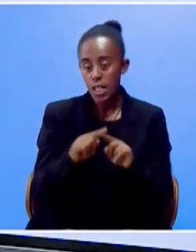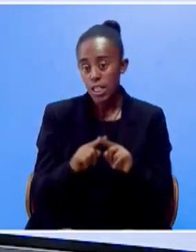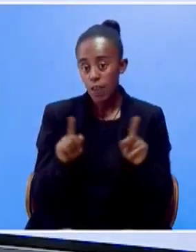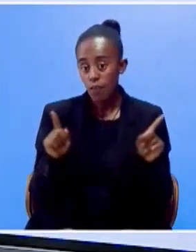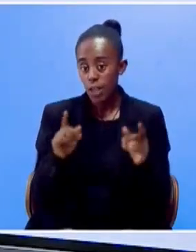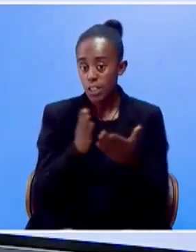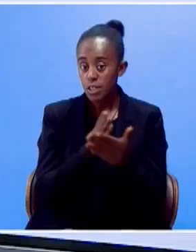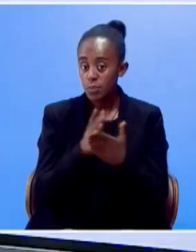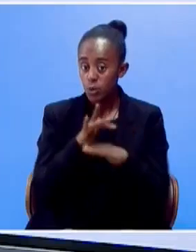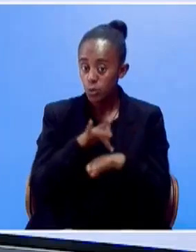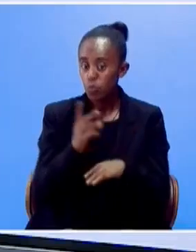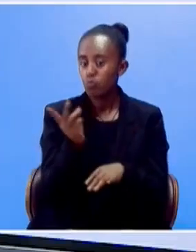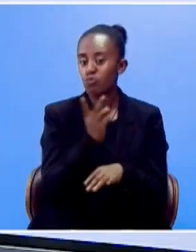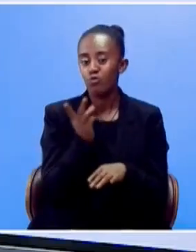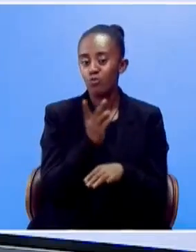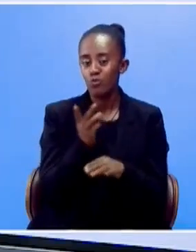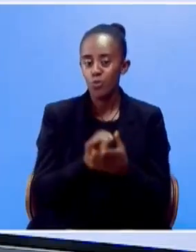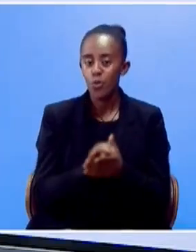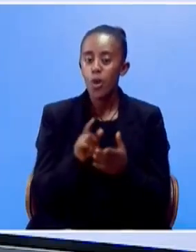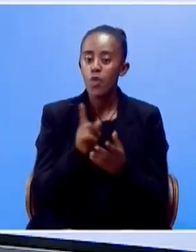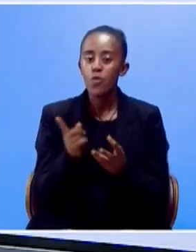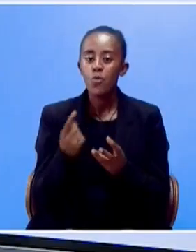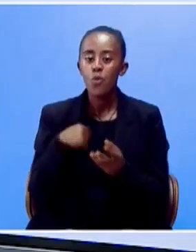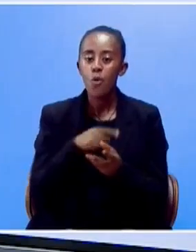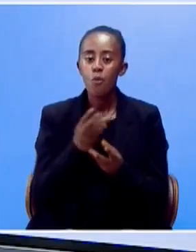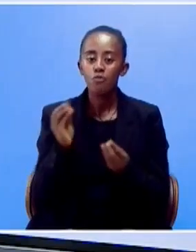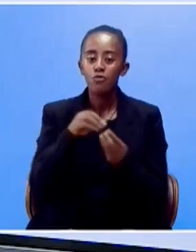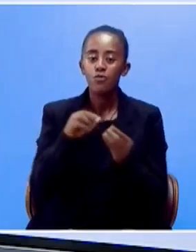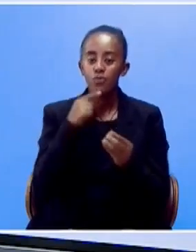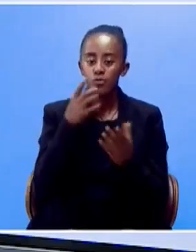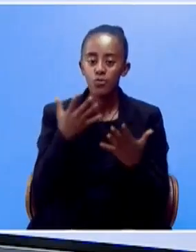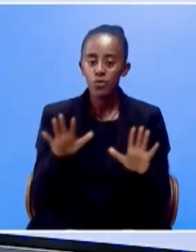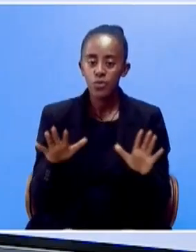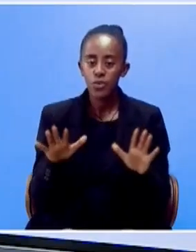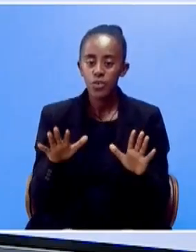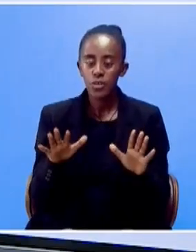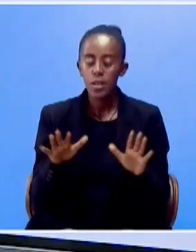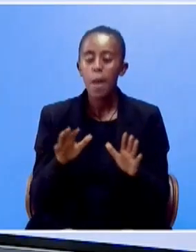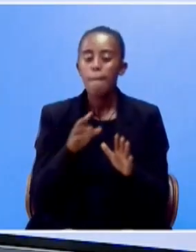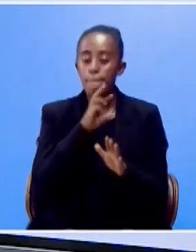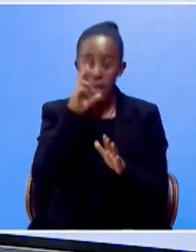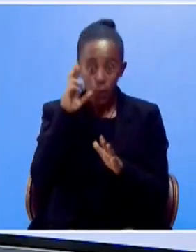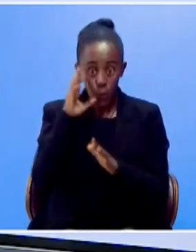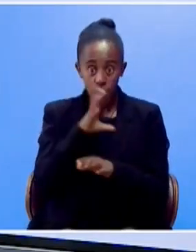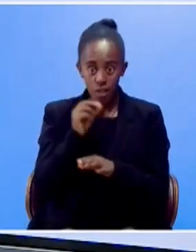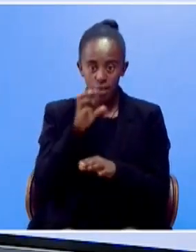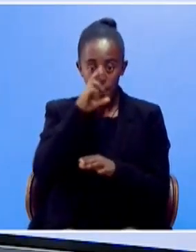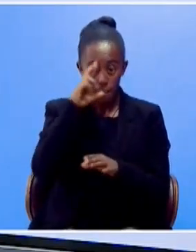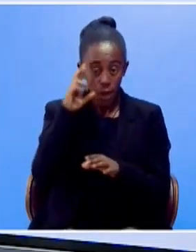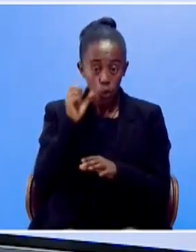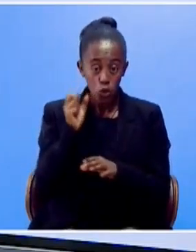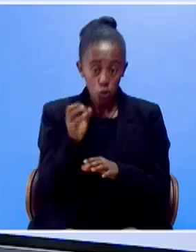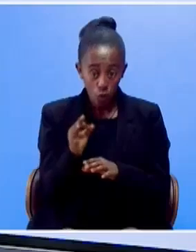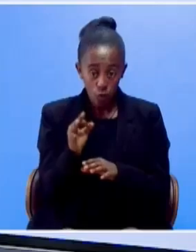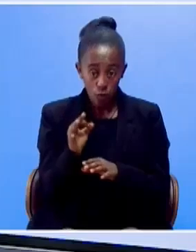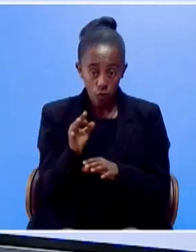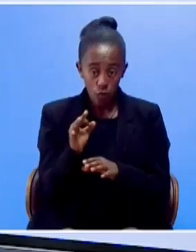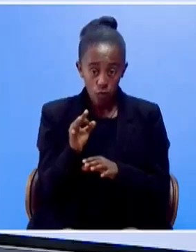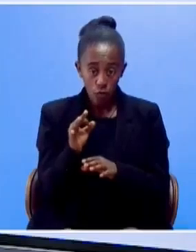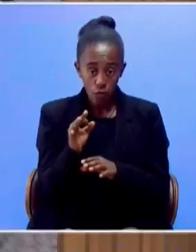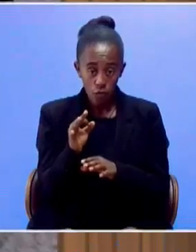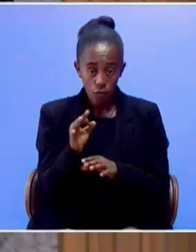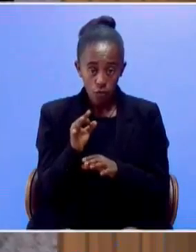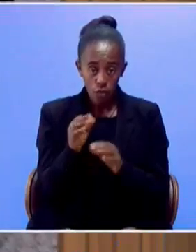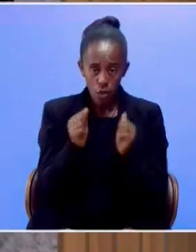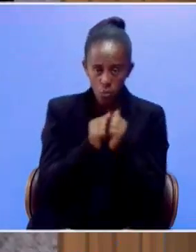between these two. And we also said that because of and because come up with, is it with